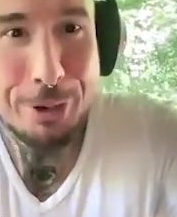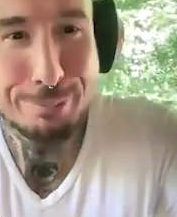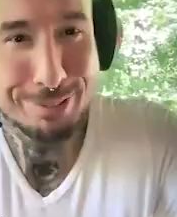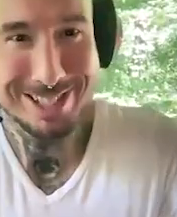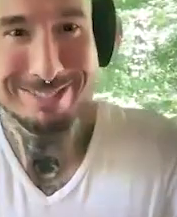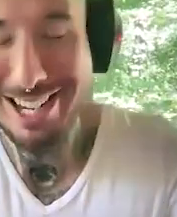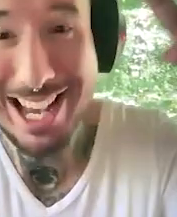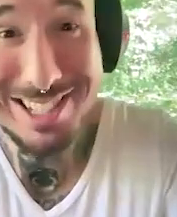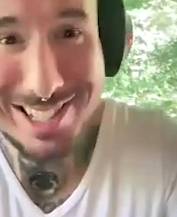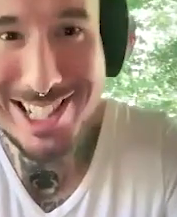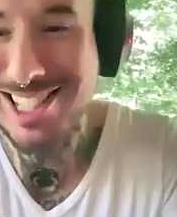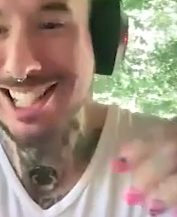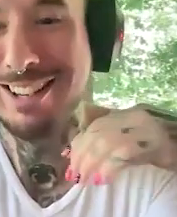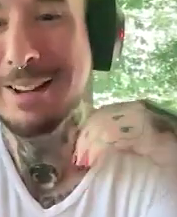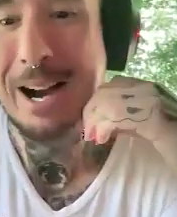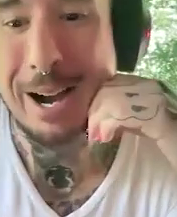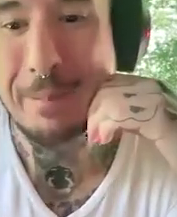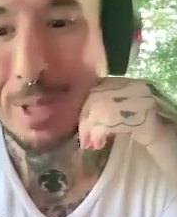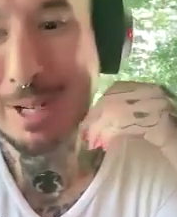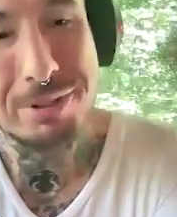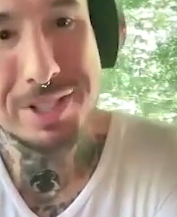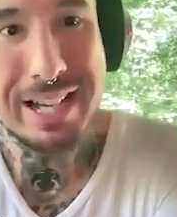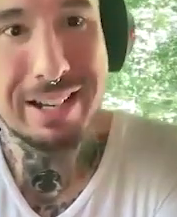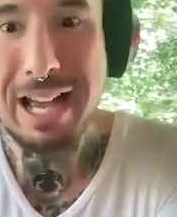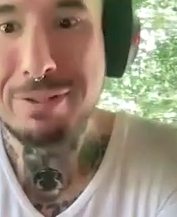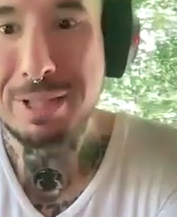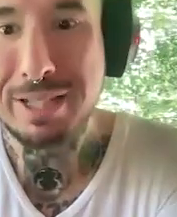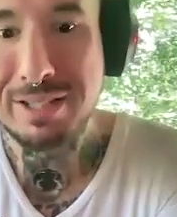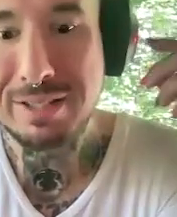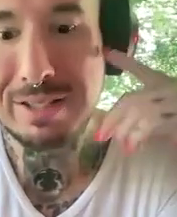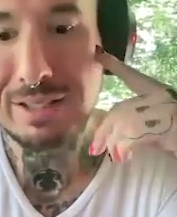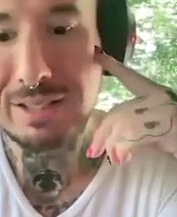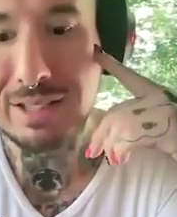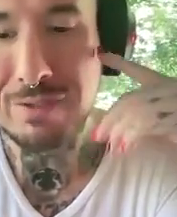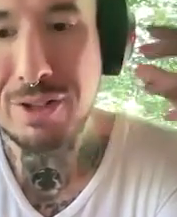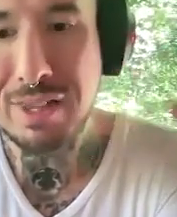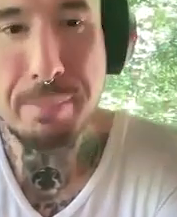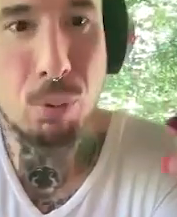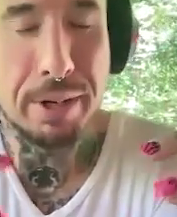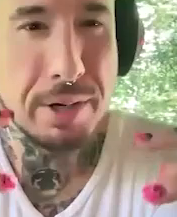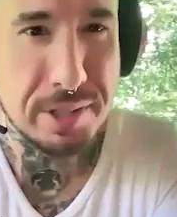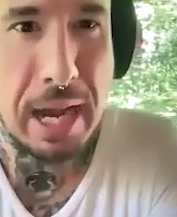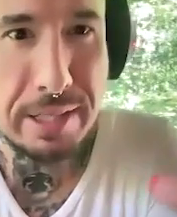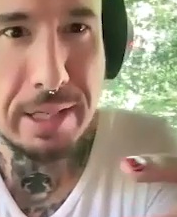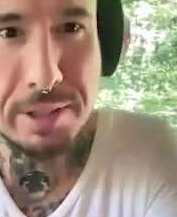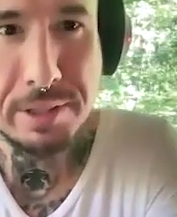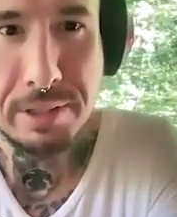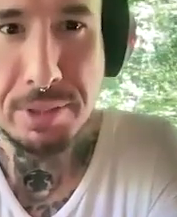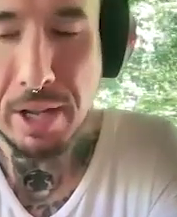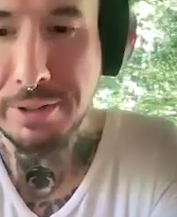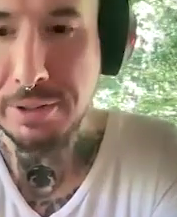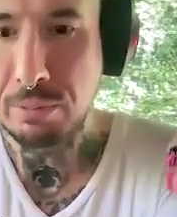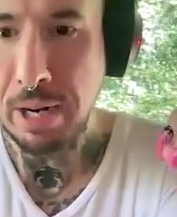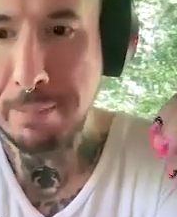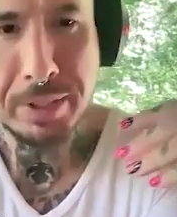about in third person, right, as a statistic. But I was just kind of laughing because if you think about what our society and our